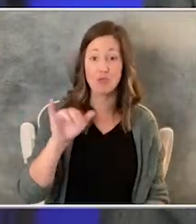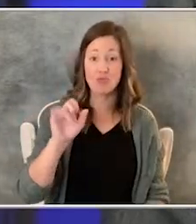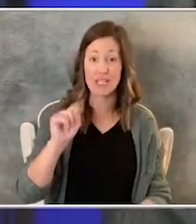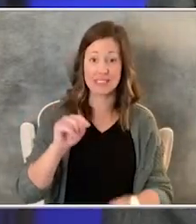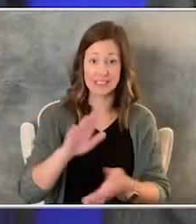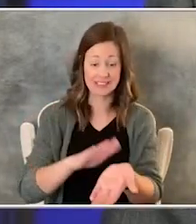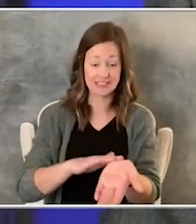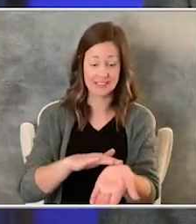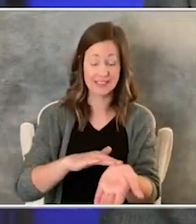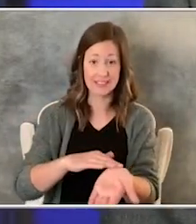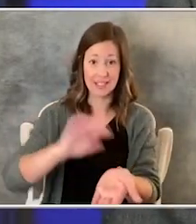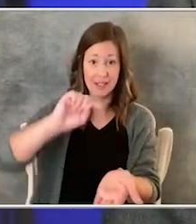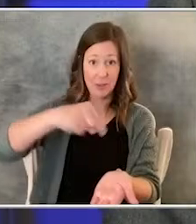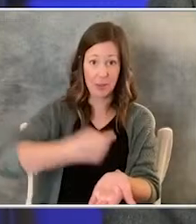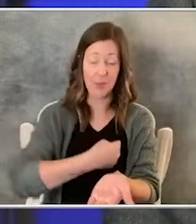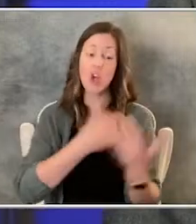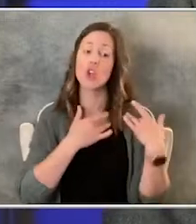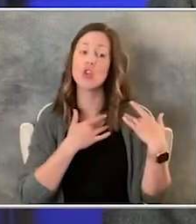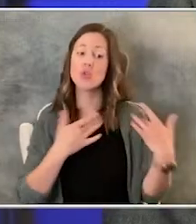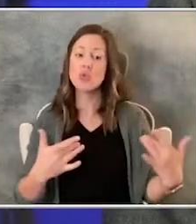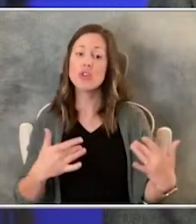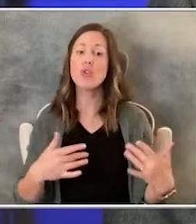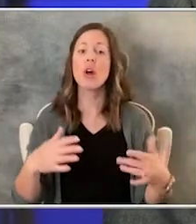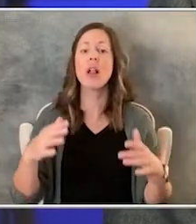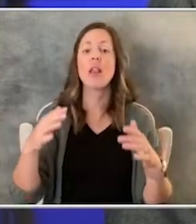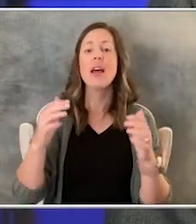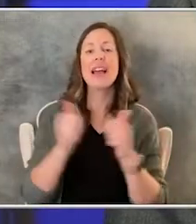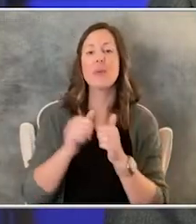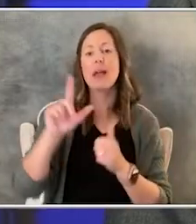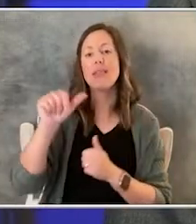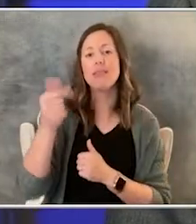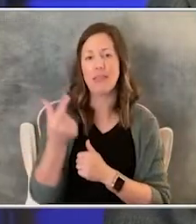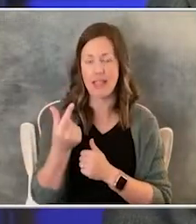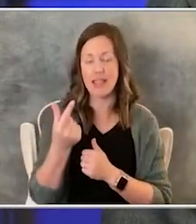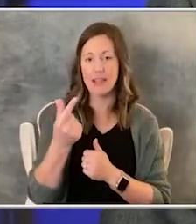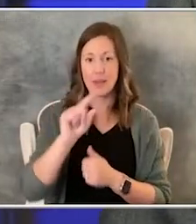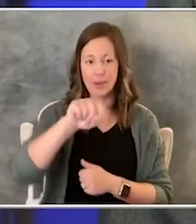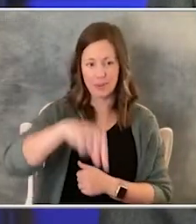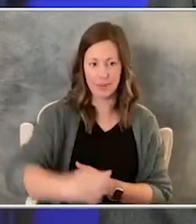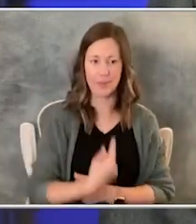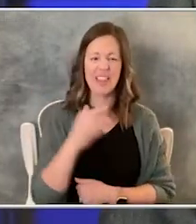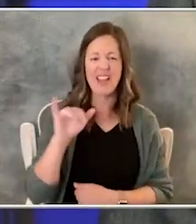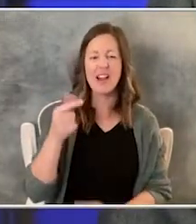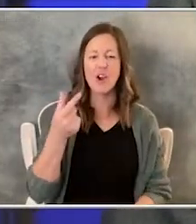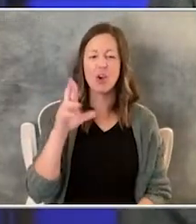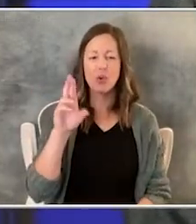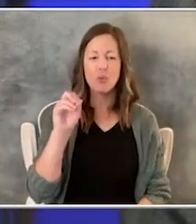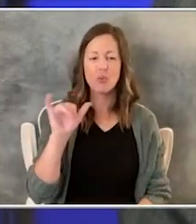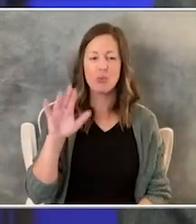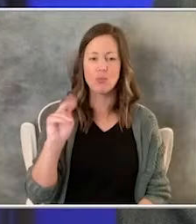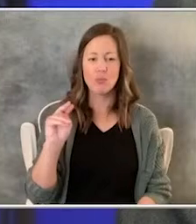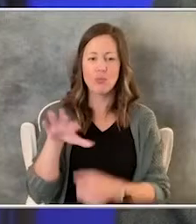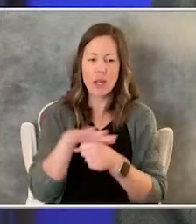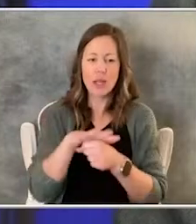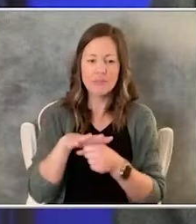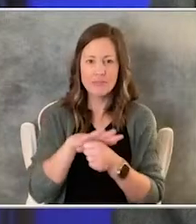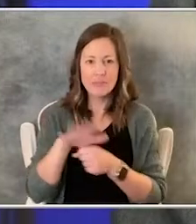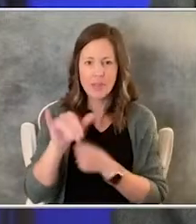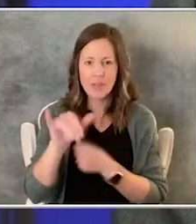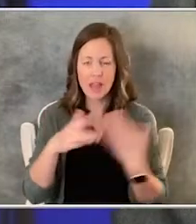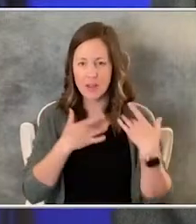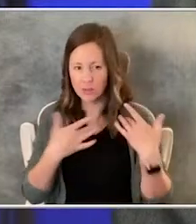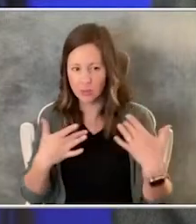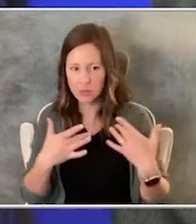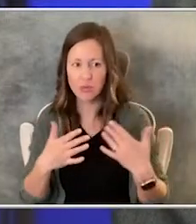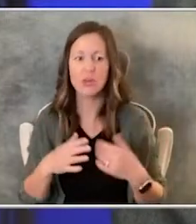that really stood out to our team here. I mean, it really is somebody who saved your life.